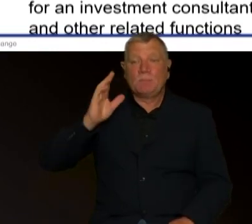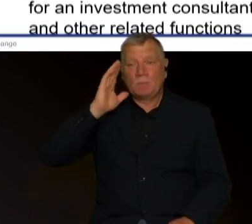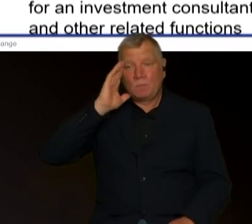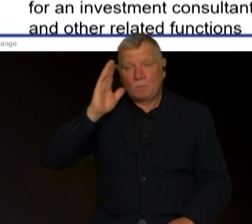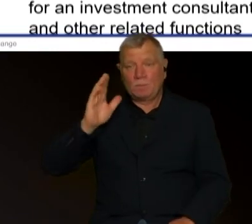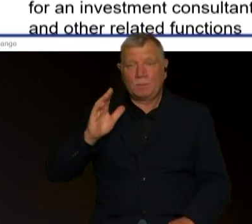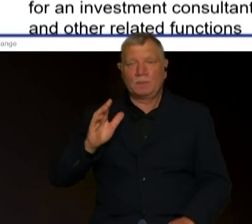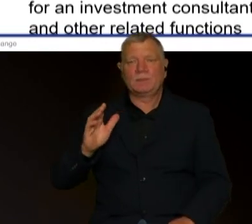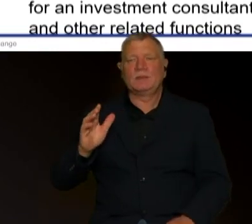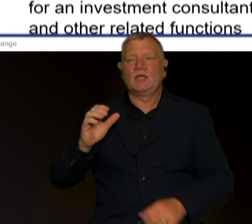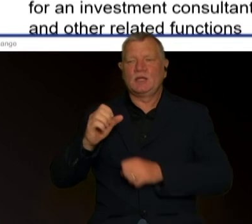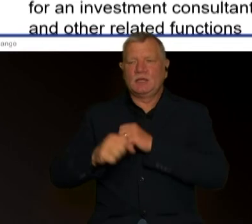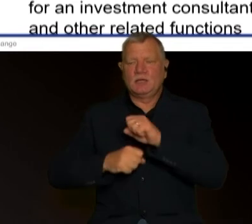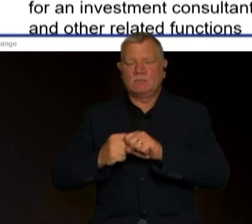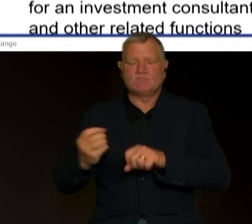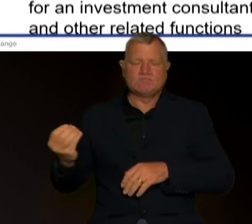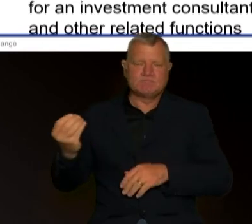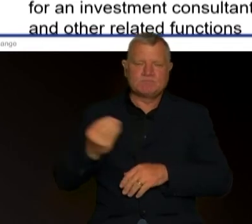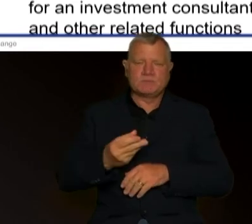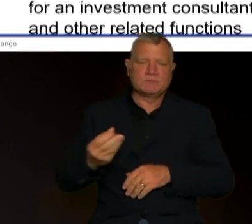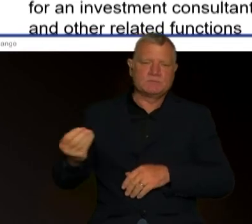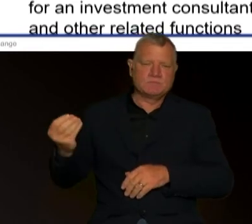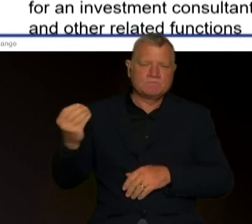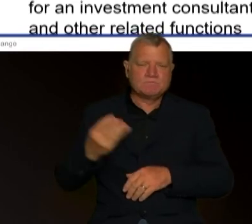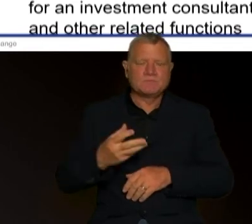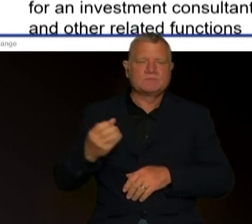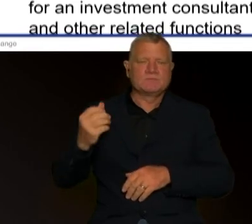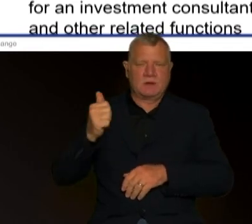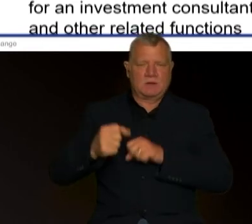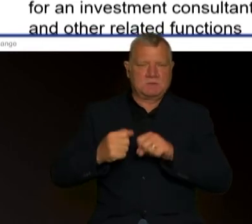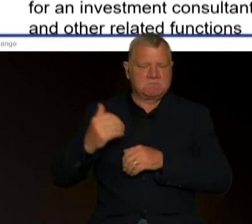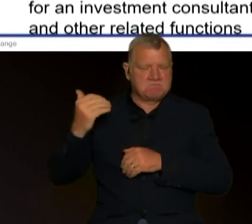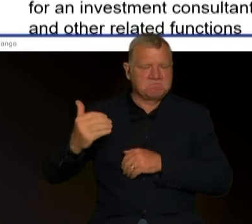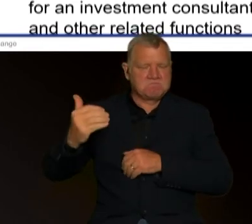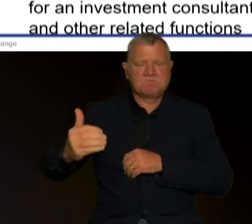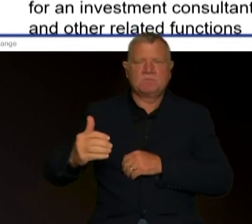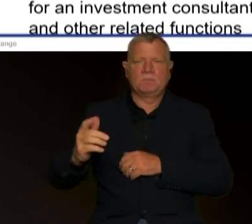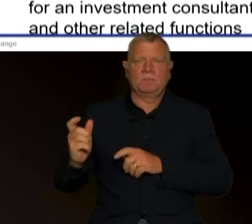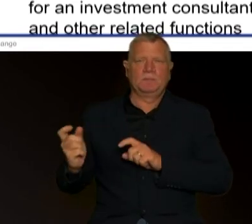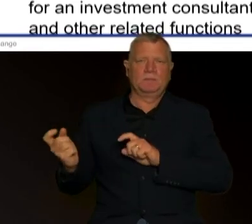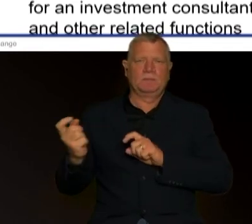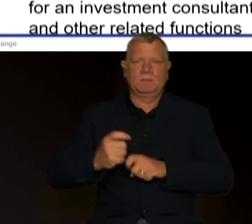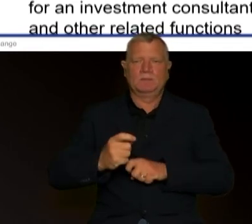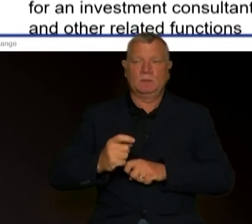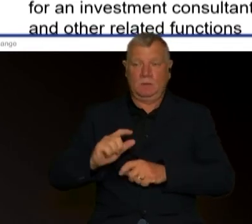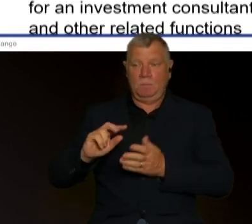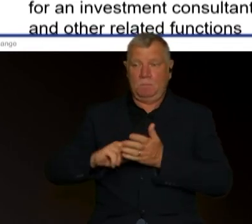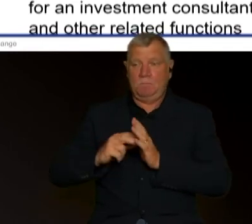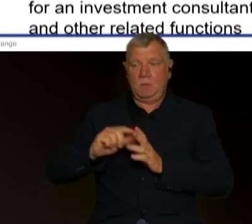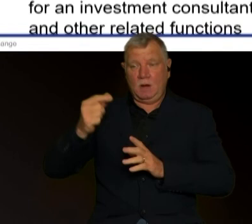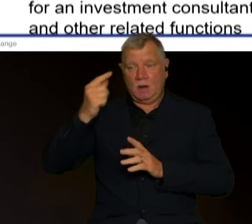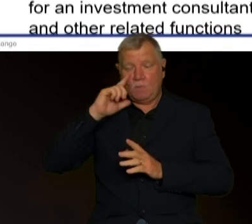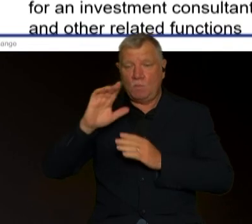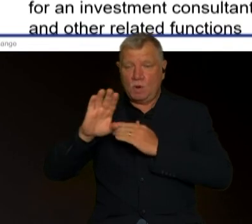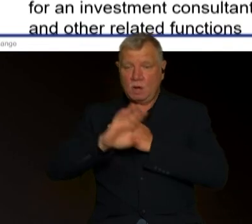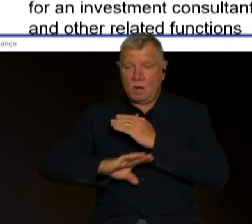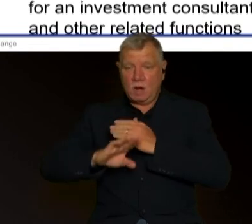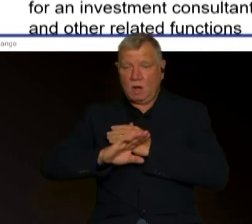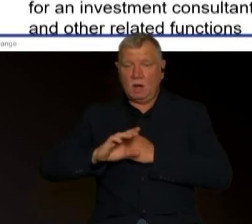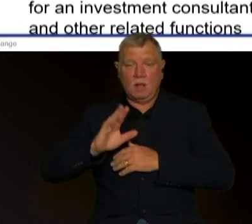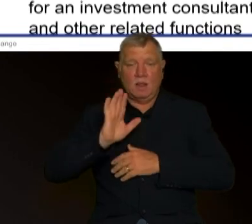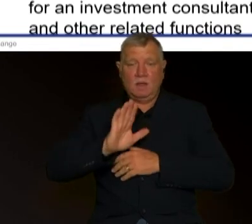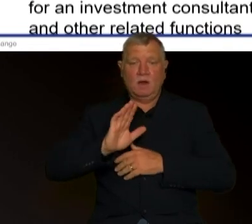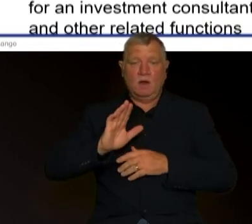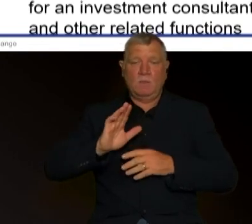significant annual contributions to the trust over the next decade. The first transfer shows the government is serious about protecting and preserving